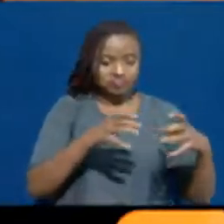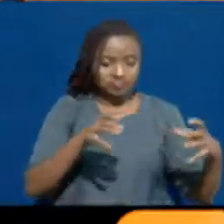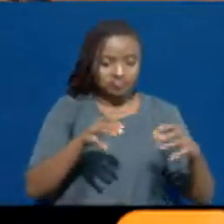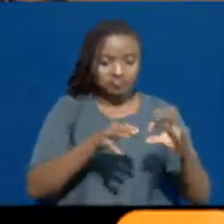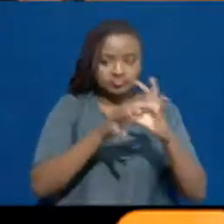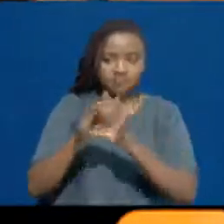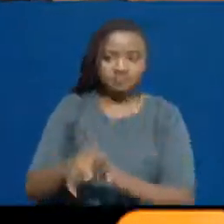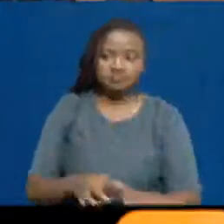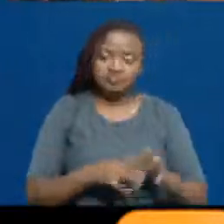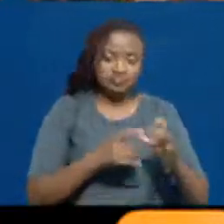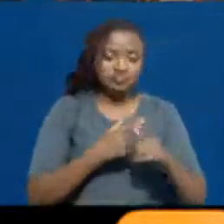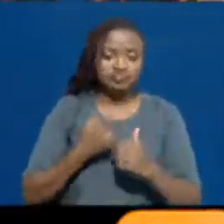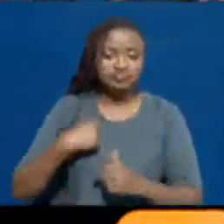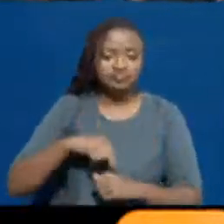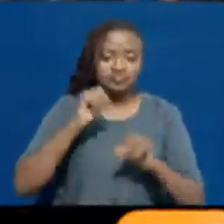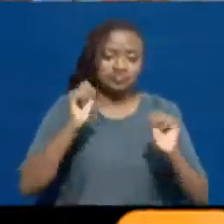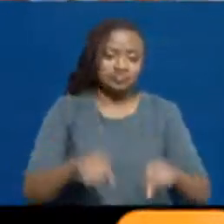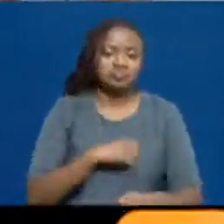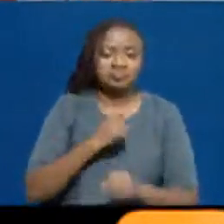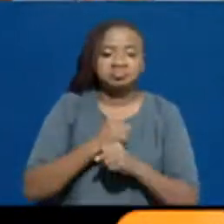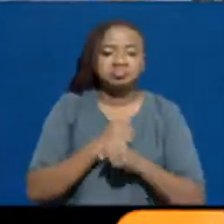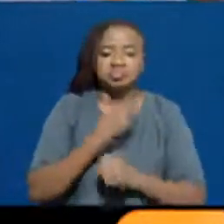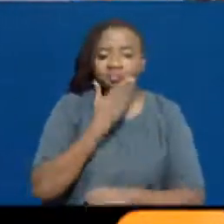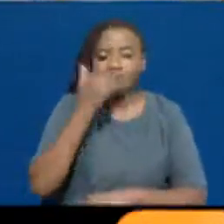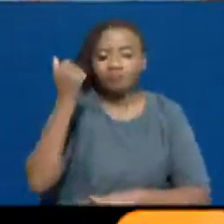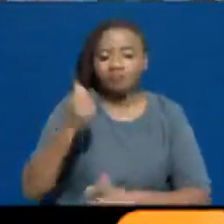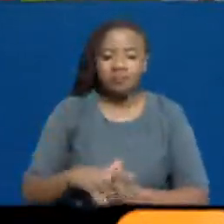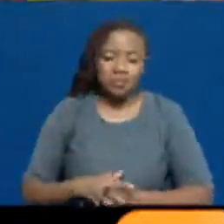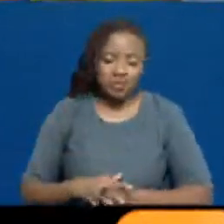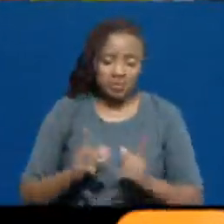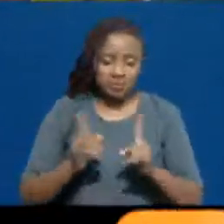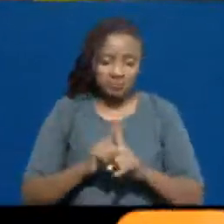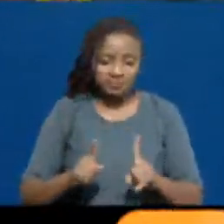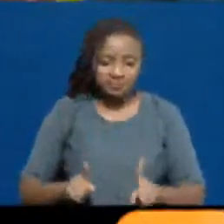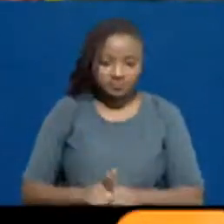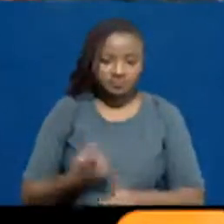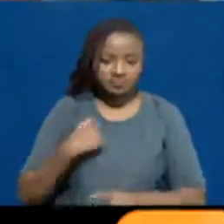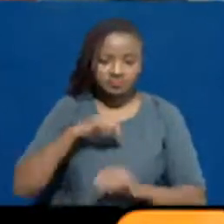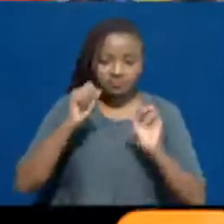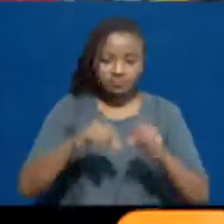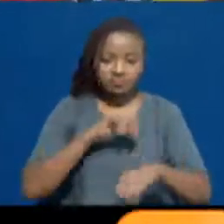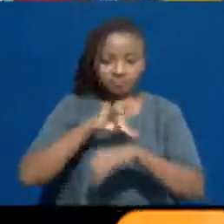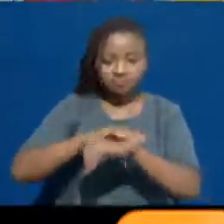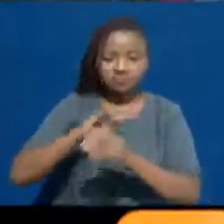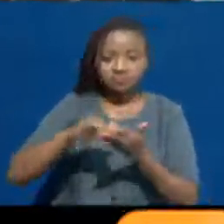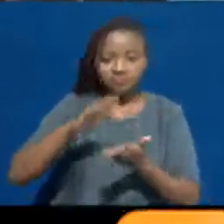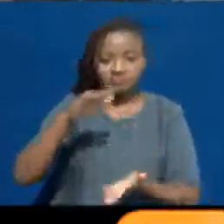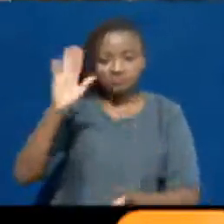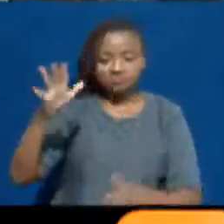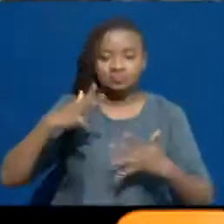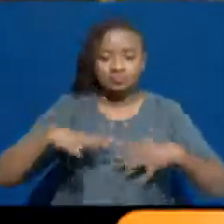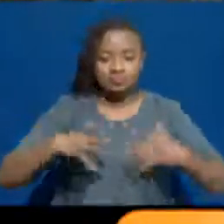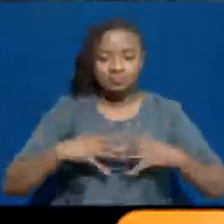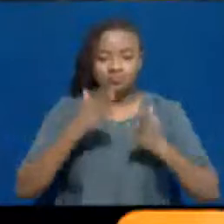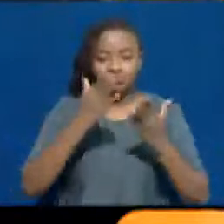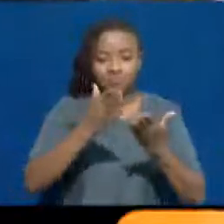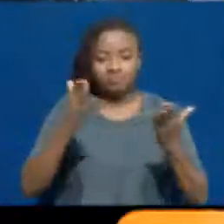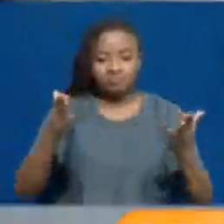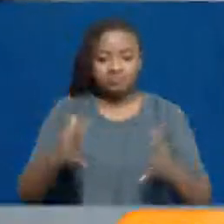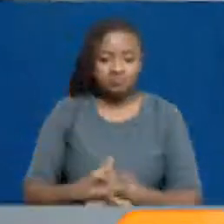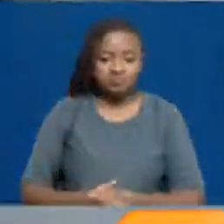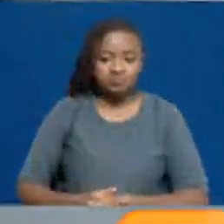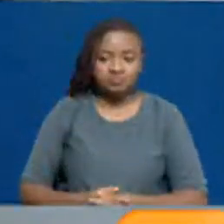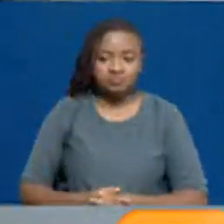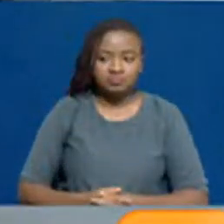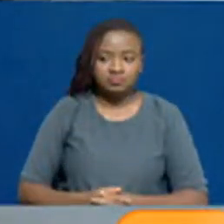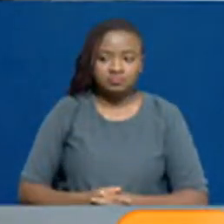we should be able to do better, and even be able to reach many more people as per need. Before we